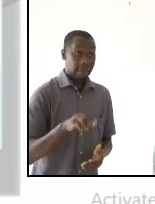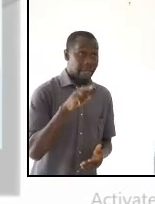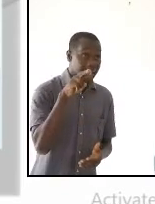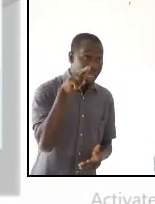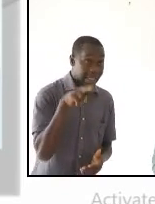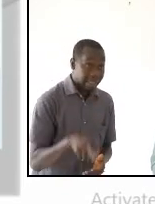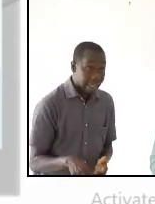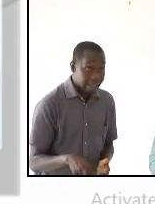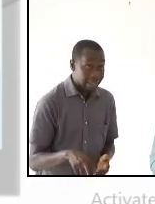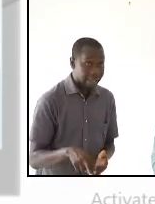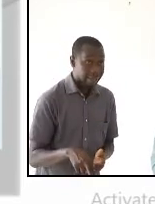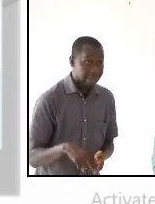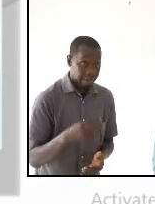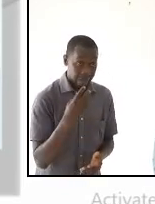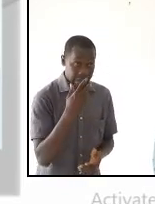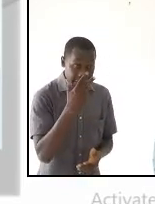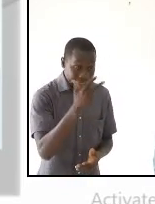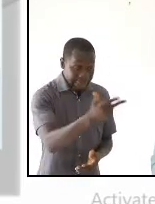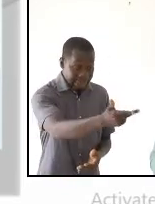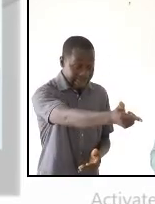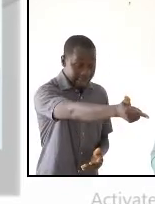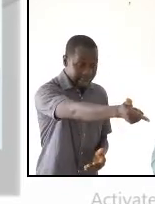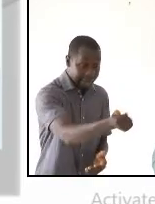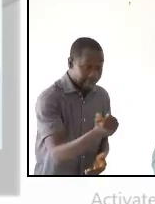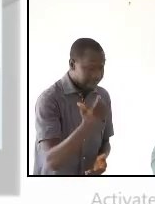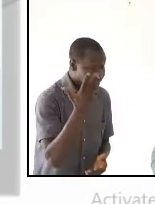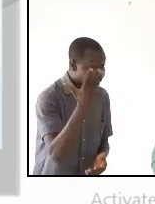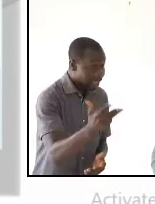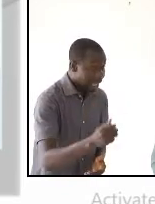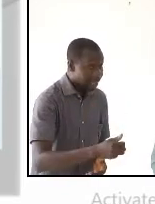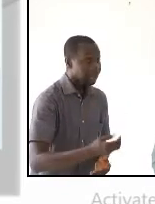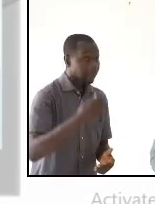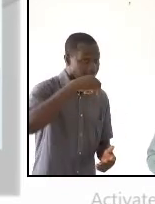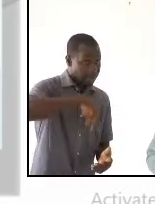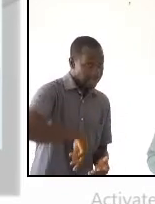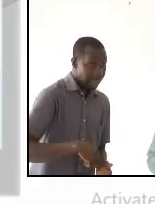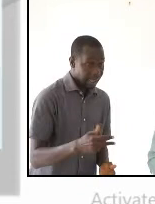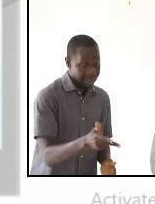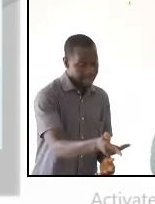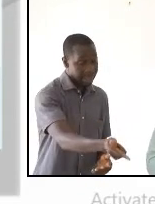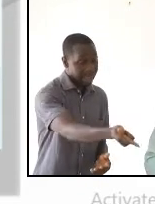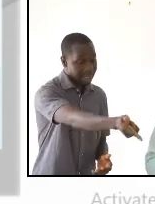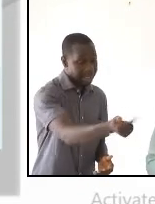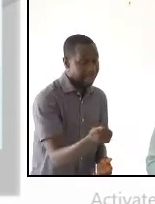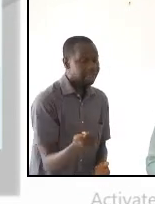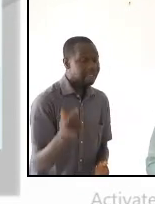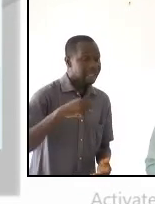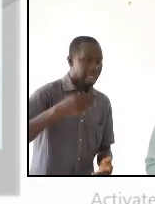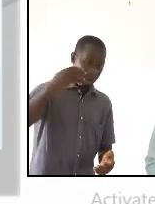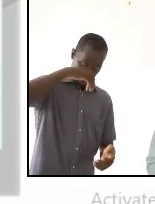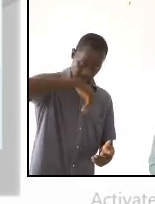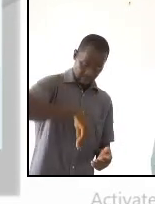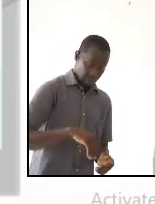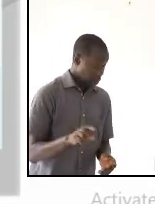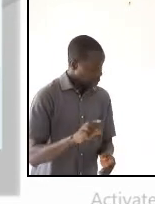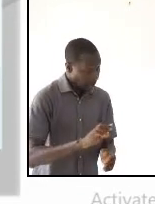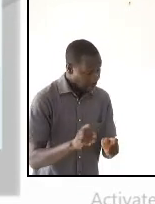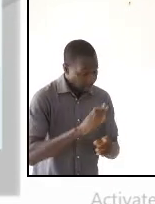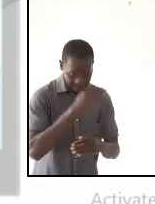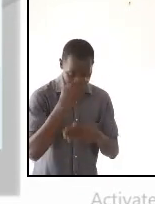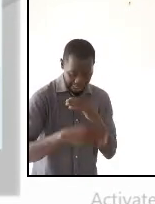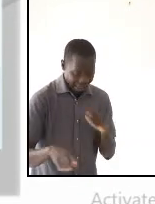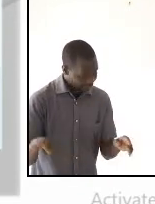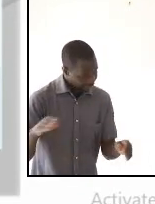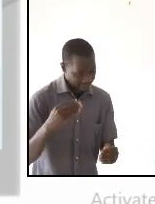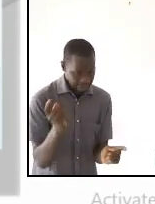nitrogen. What do you observe? 79 coming in, 79 going out, so the amount doesn't change. And water